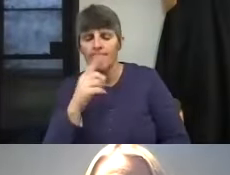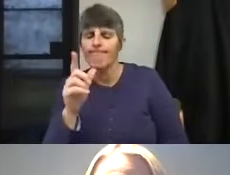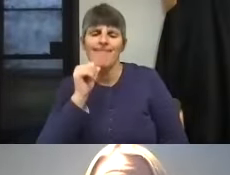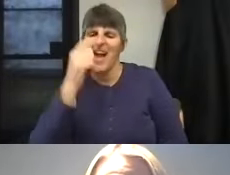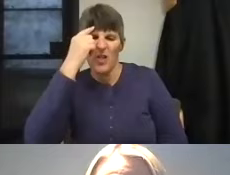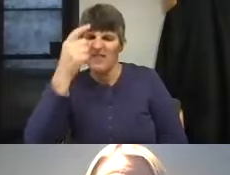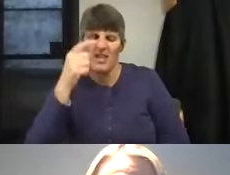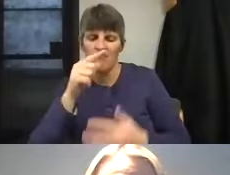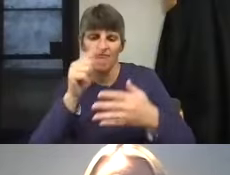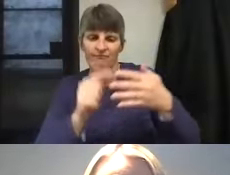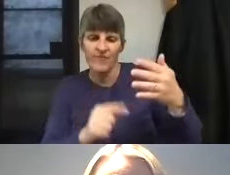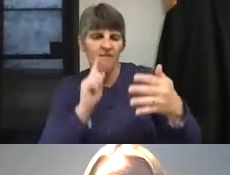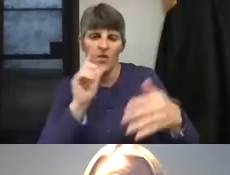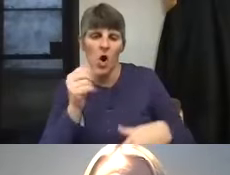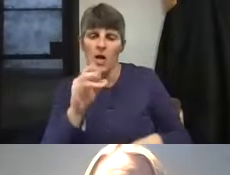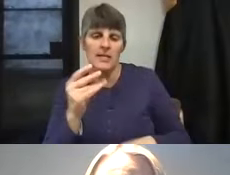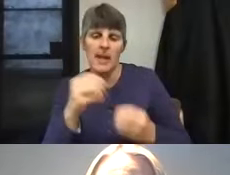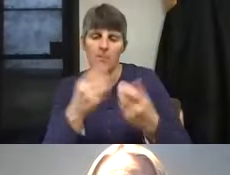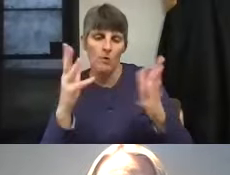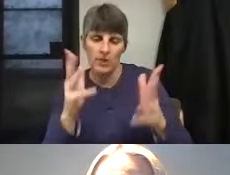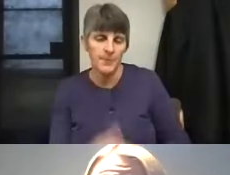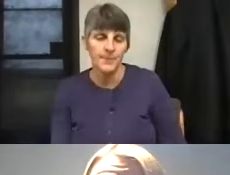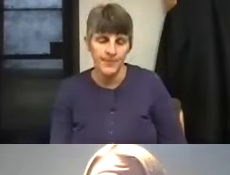that they meet criteria for autism anymore.